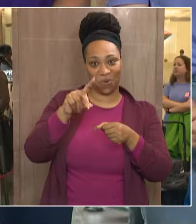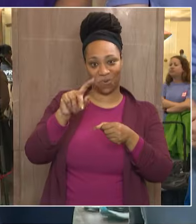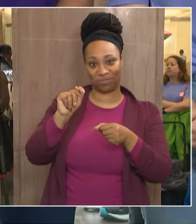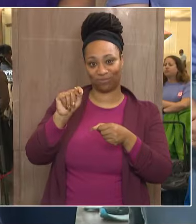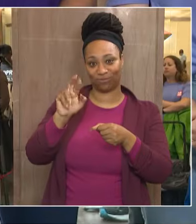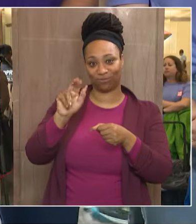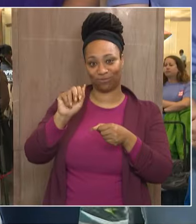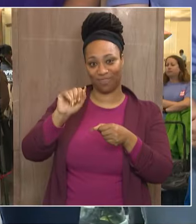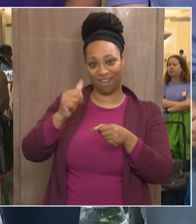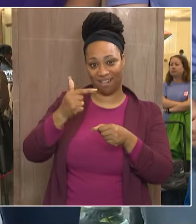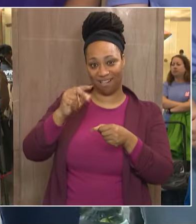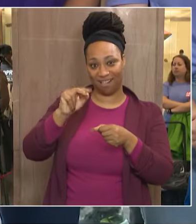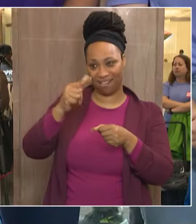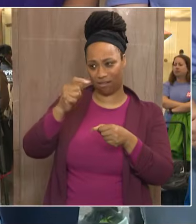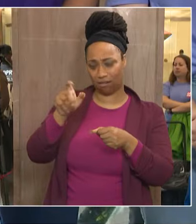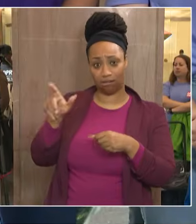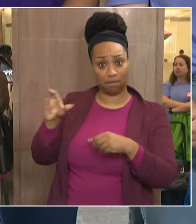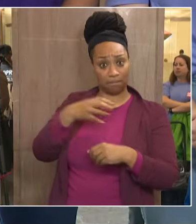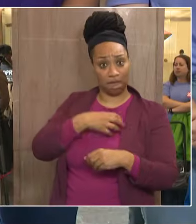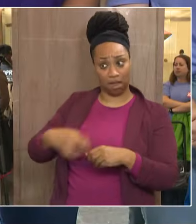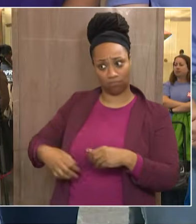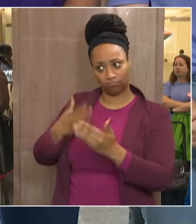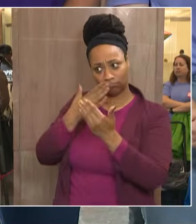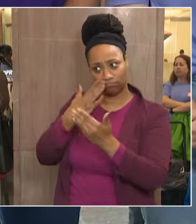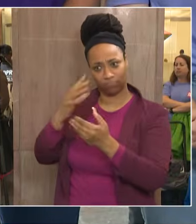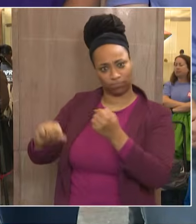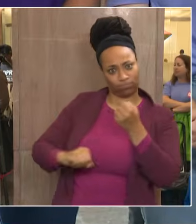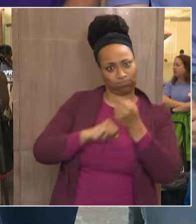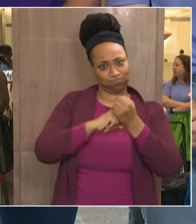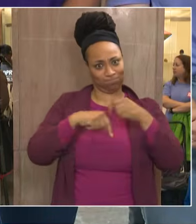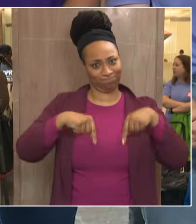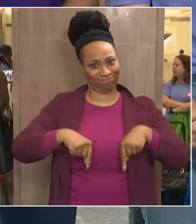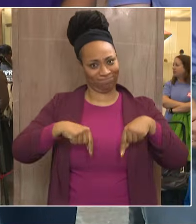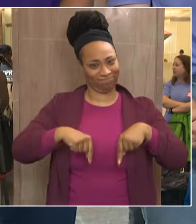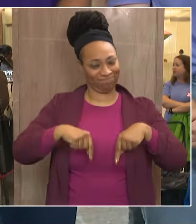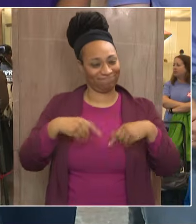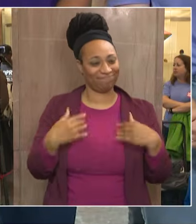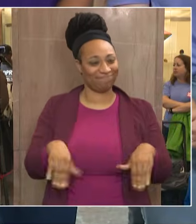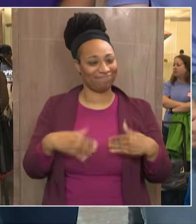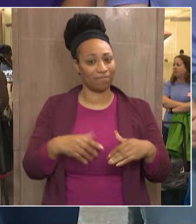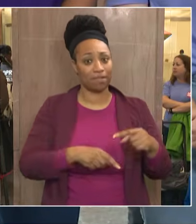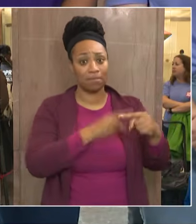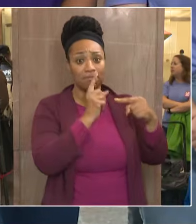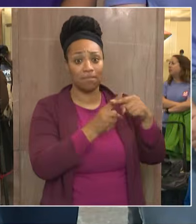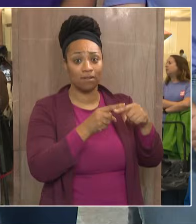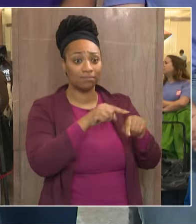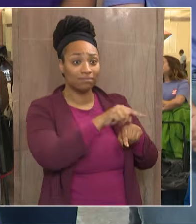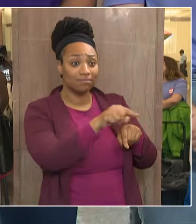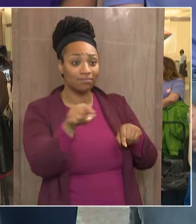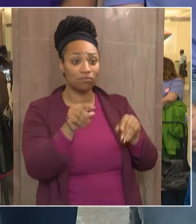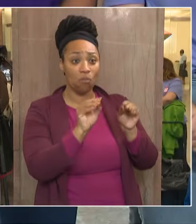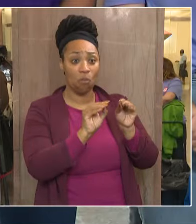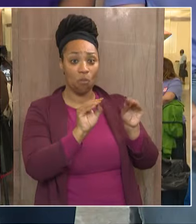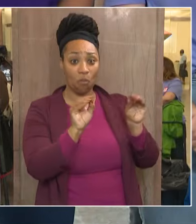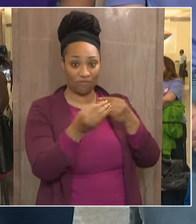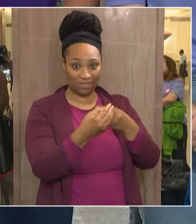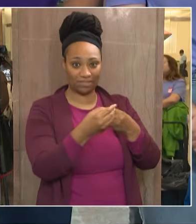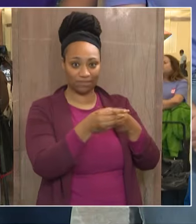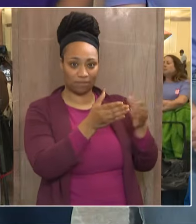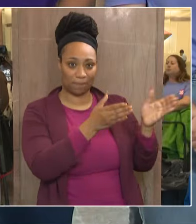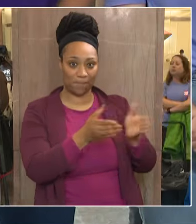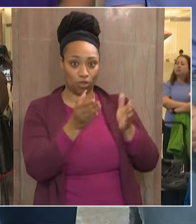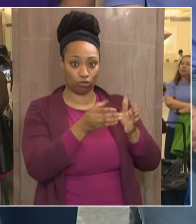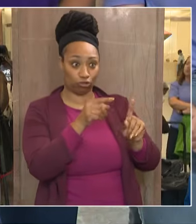whole. A big thank you also goes to the Office of Planning and Anita Cozart for funding Art Avenue and for all